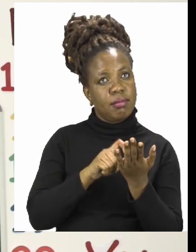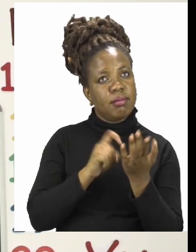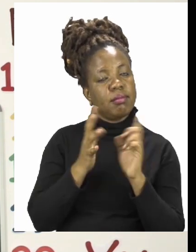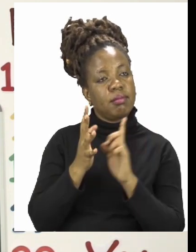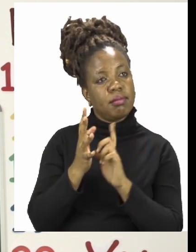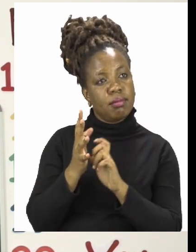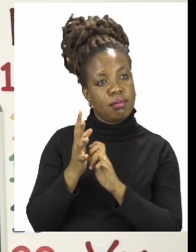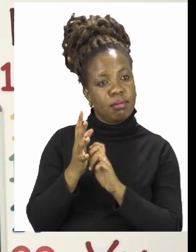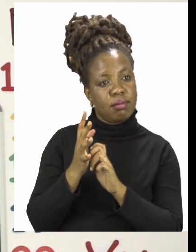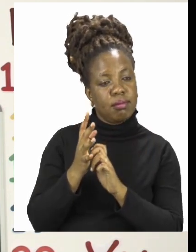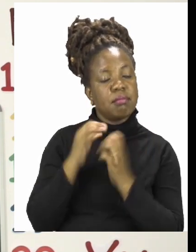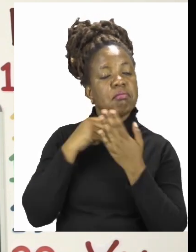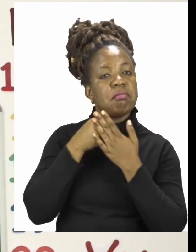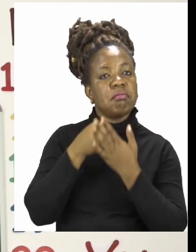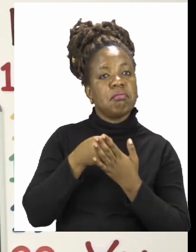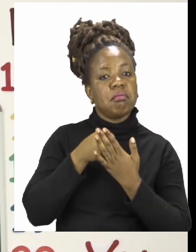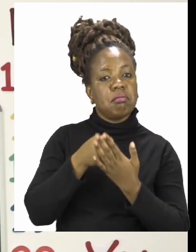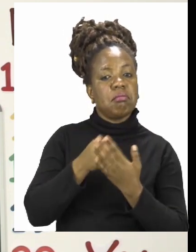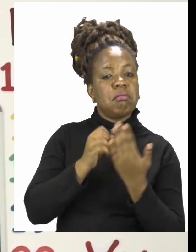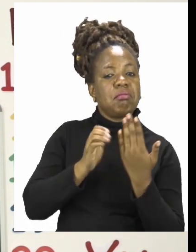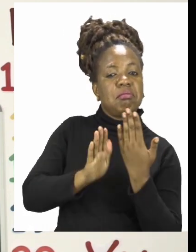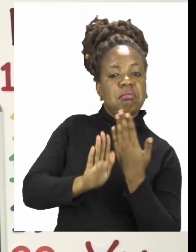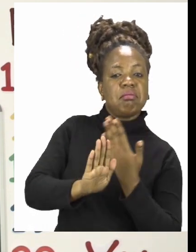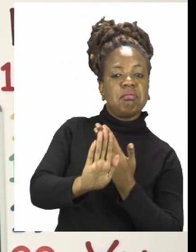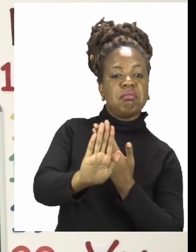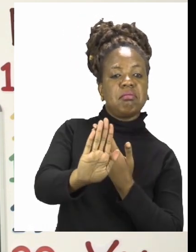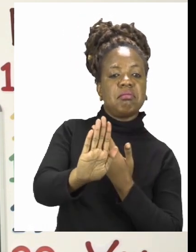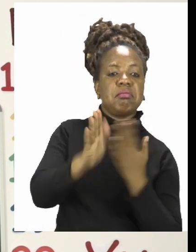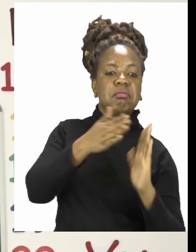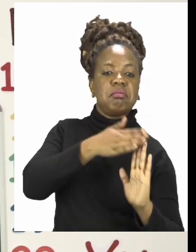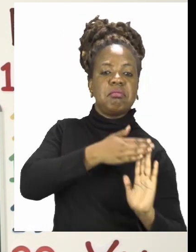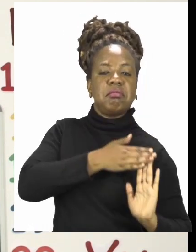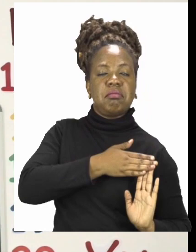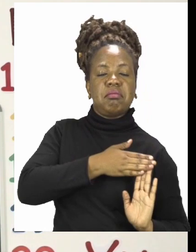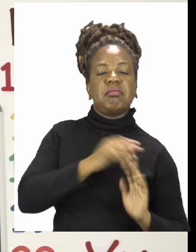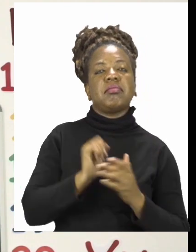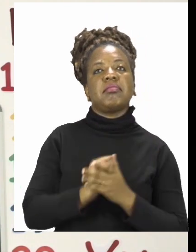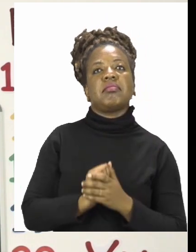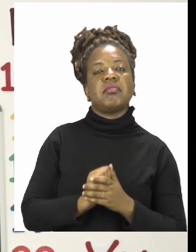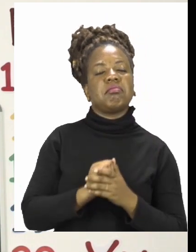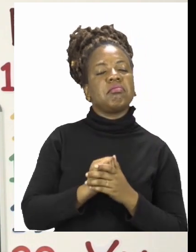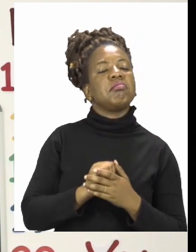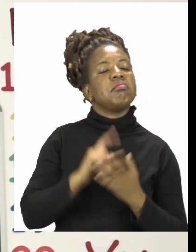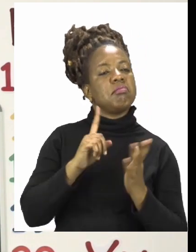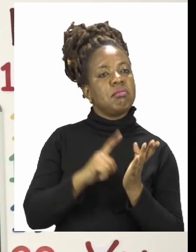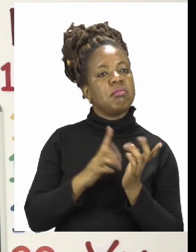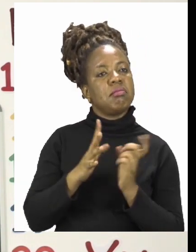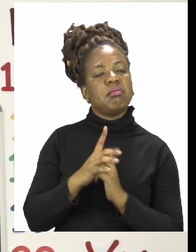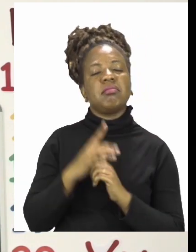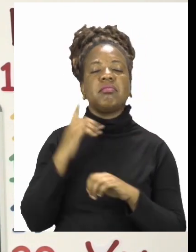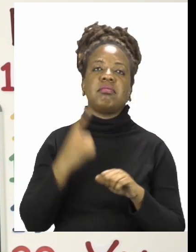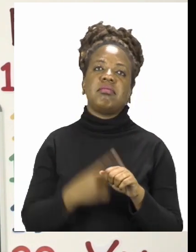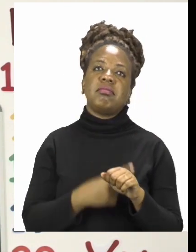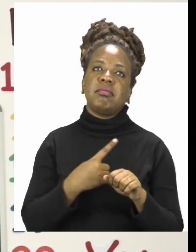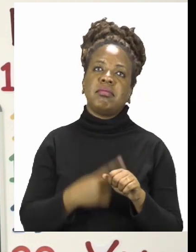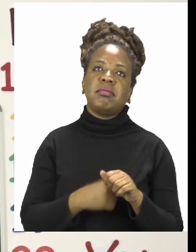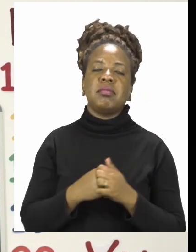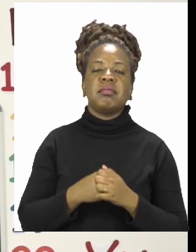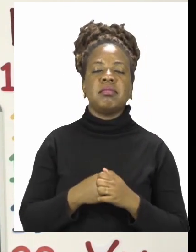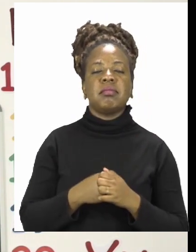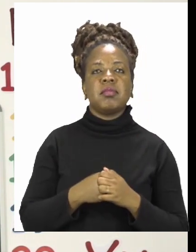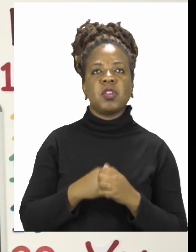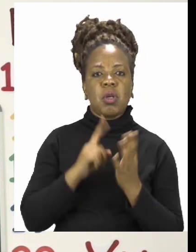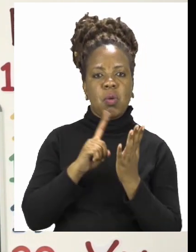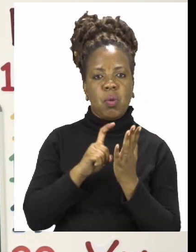stay safe from all germs. So sanitize as regularly as possible. Make sure your hands are dry before